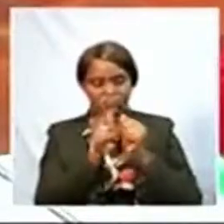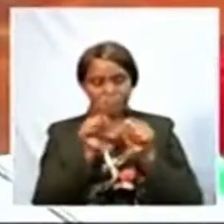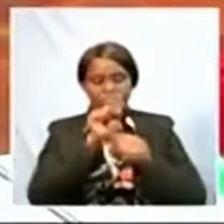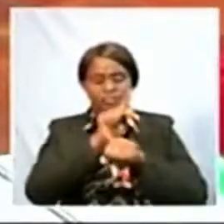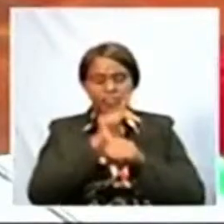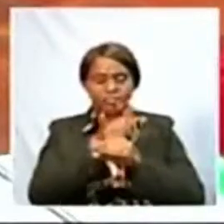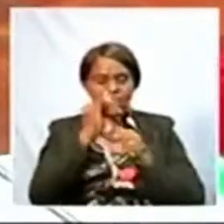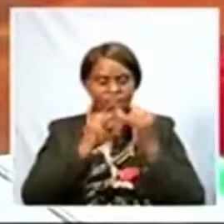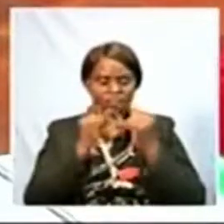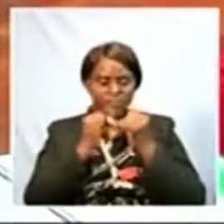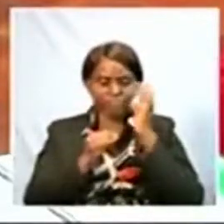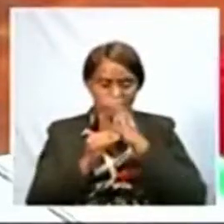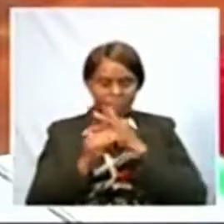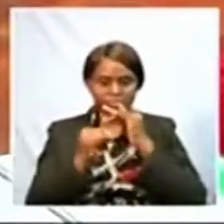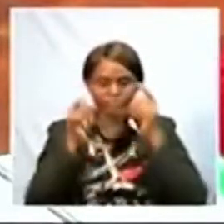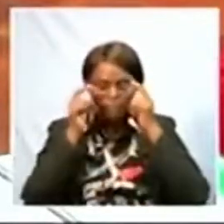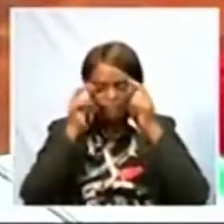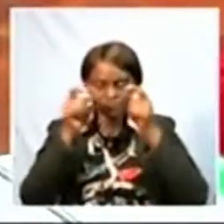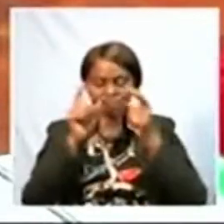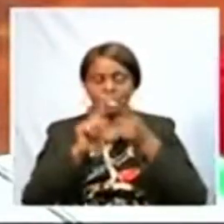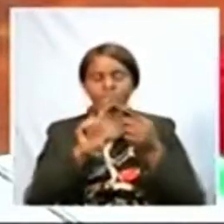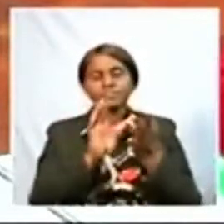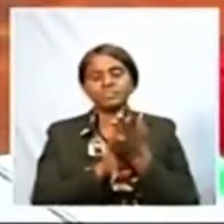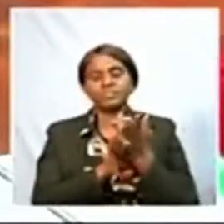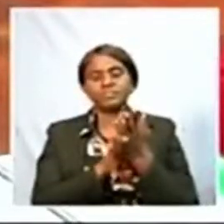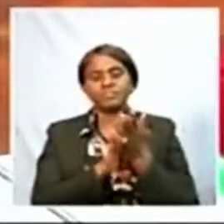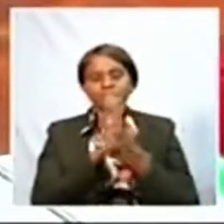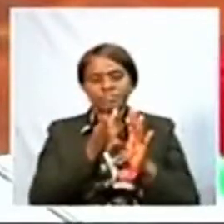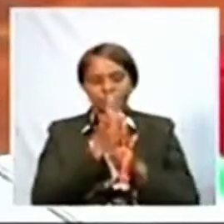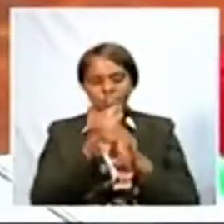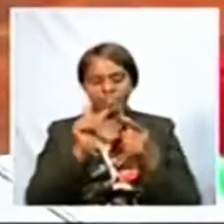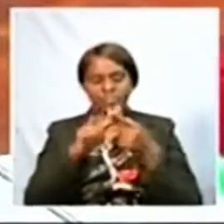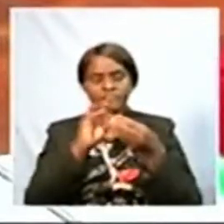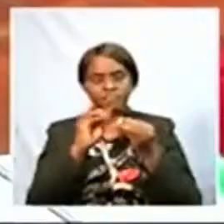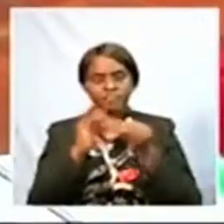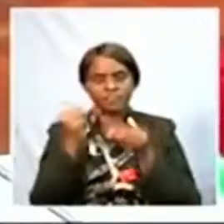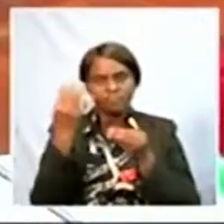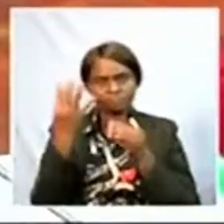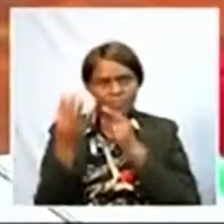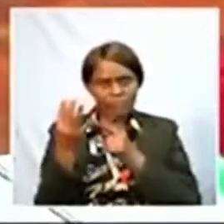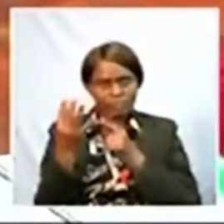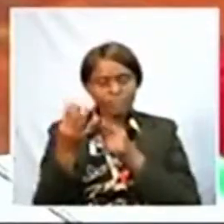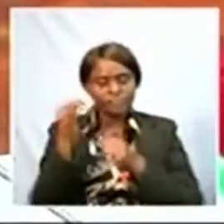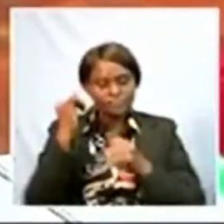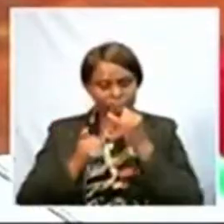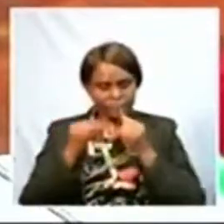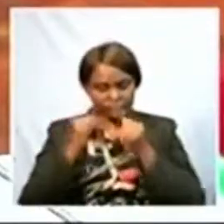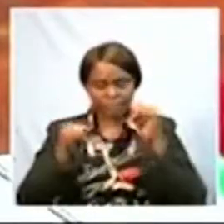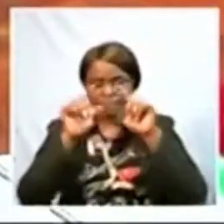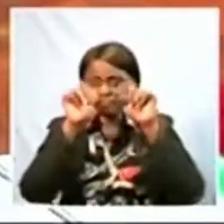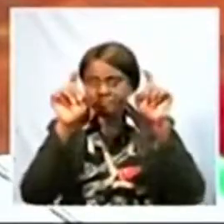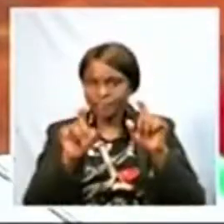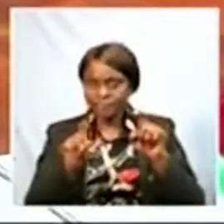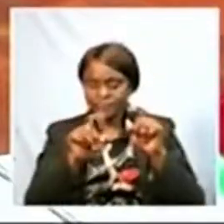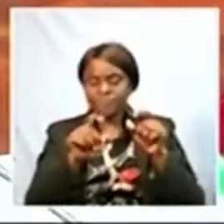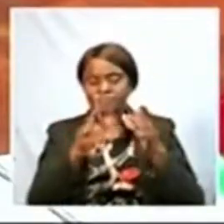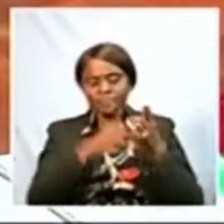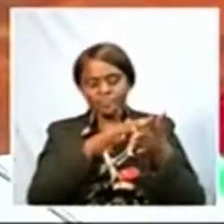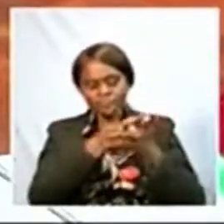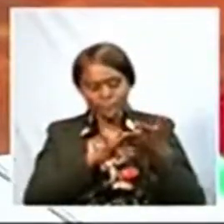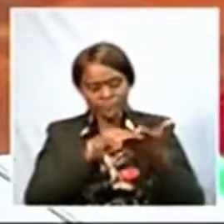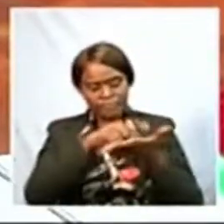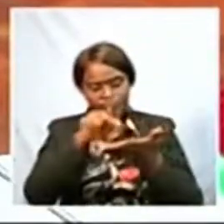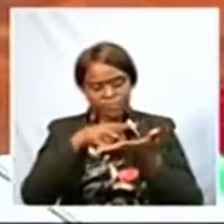has been completed and handed over to the school. Refer to Appendix 14 for the completion certificate, the ledger,